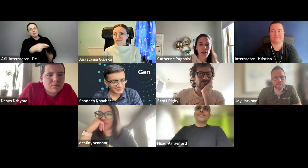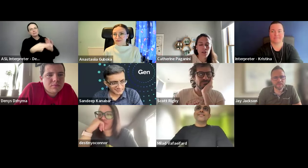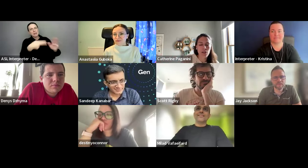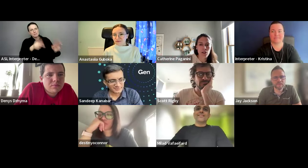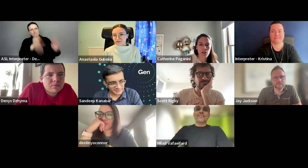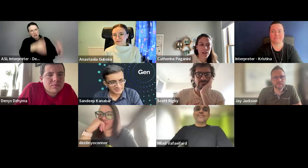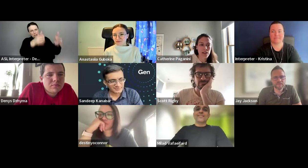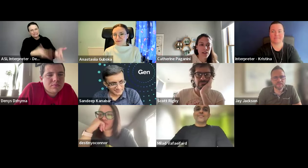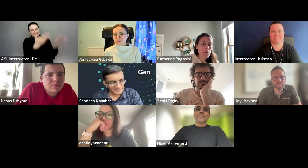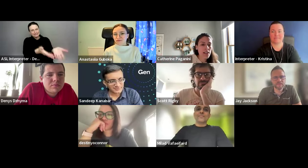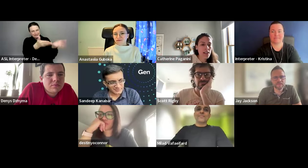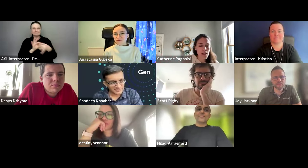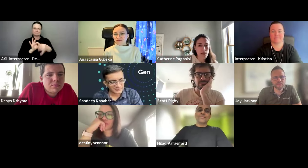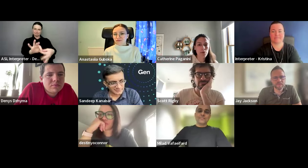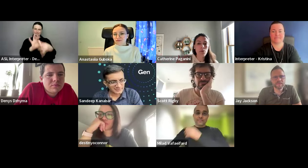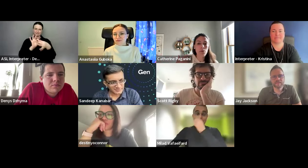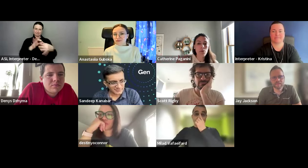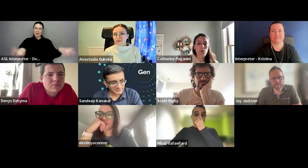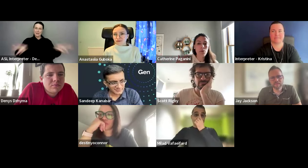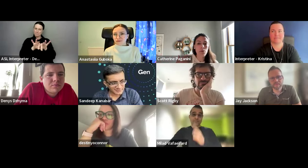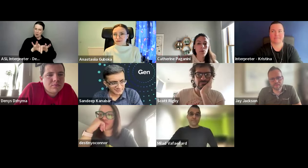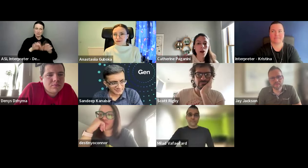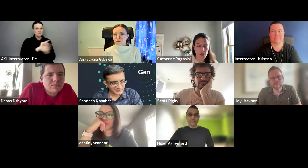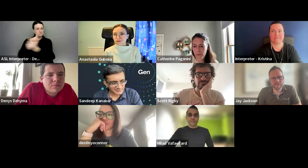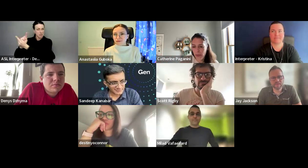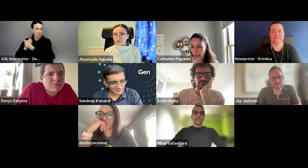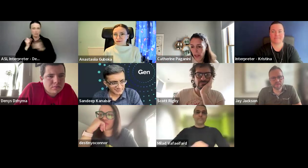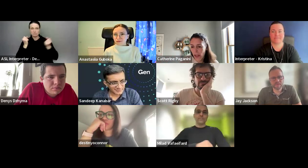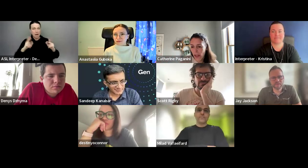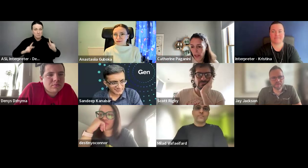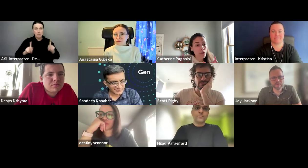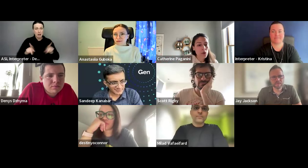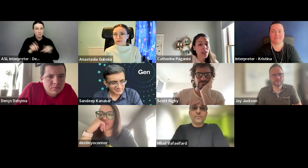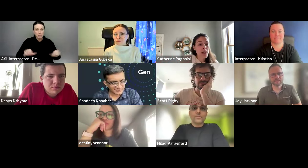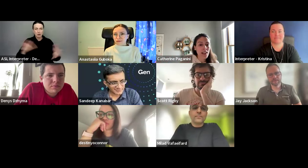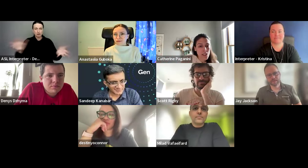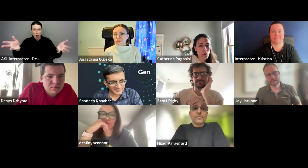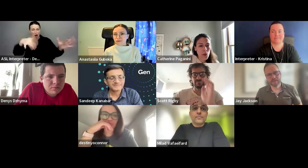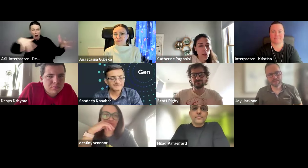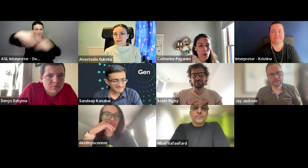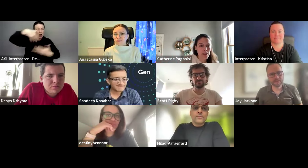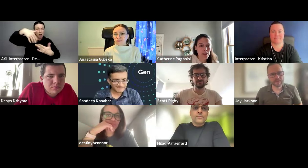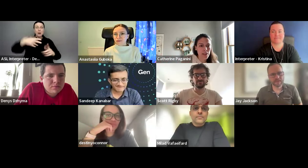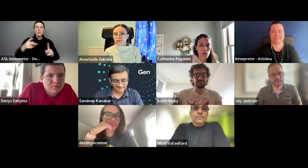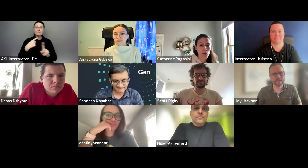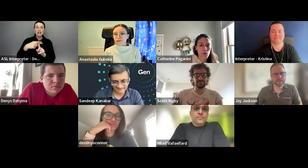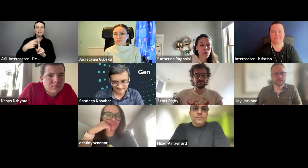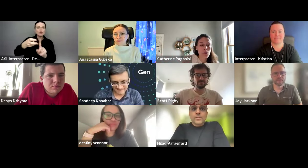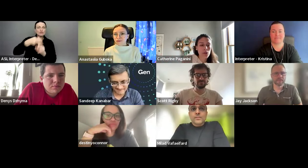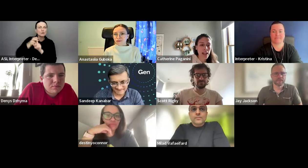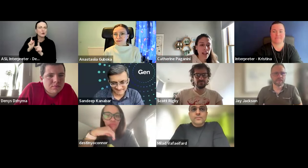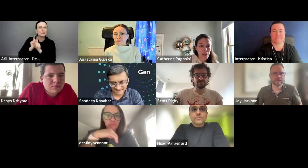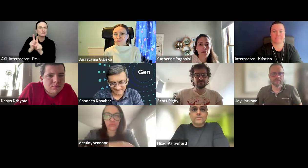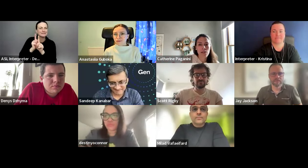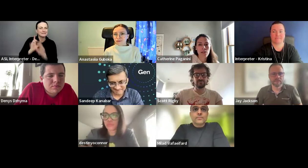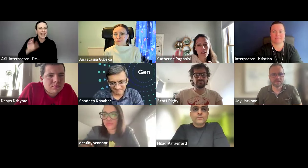it's really important to have that connection and meet as many people as possible and talk to them and recruit allies. That's what we ultimately